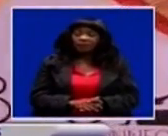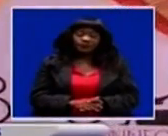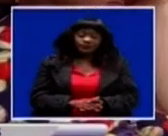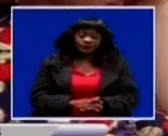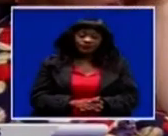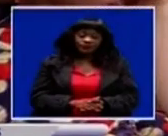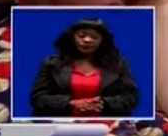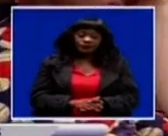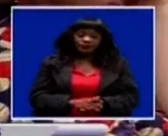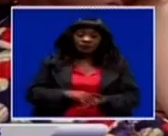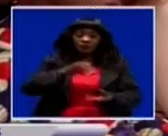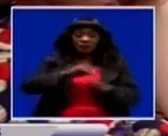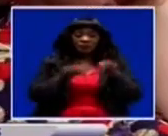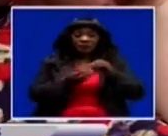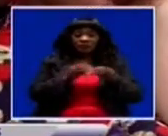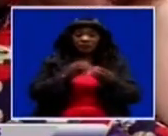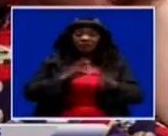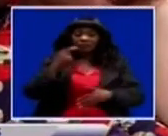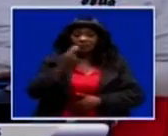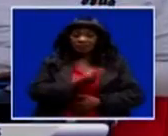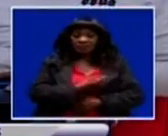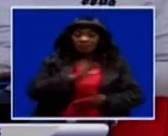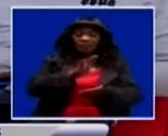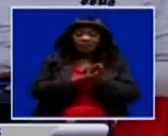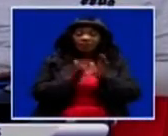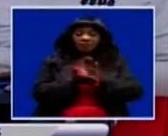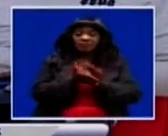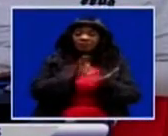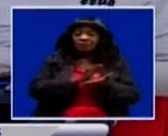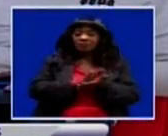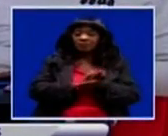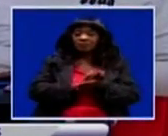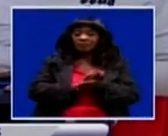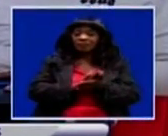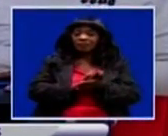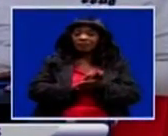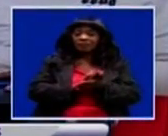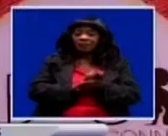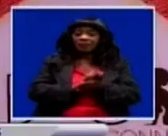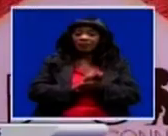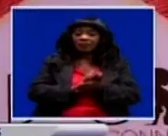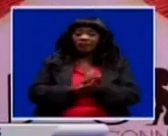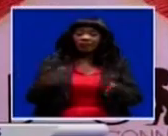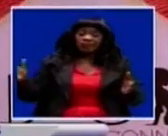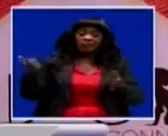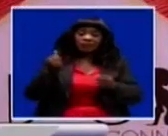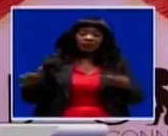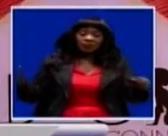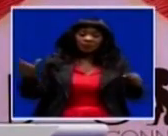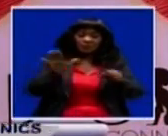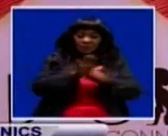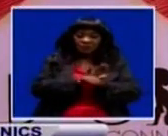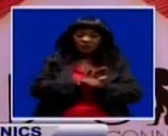a number of high school students from different backgrounds to come and go on a bit of training and then